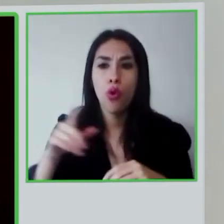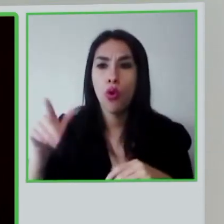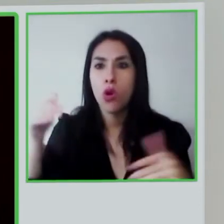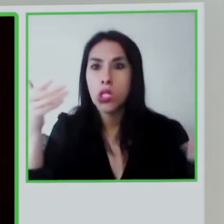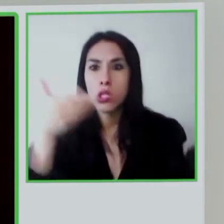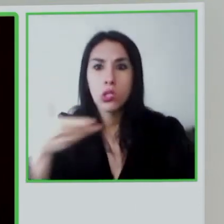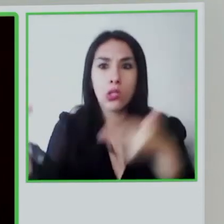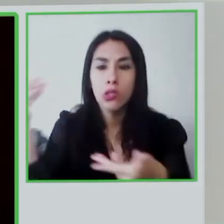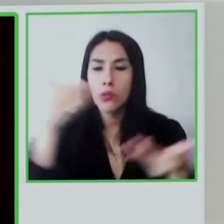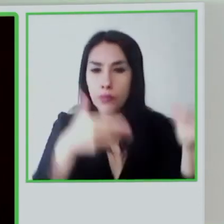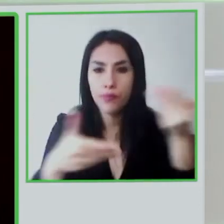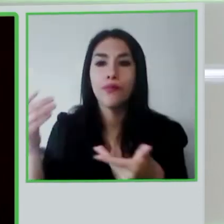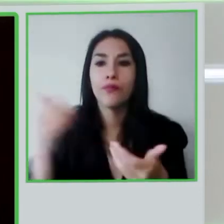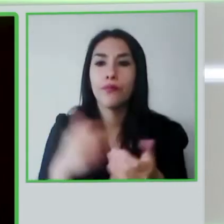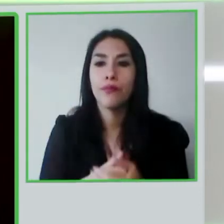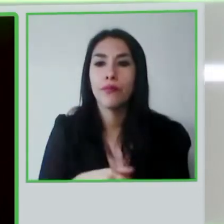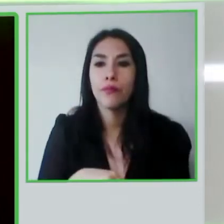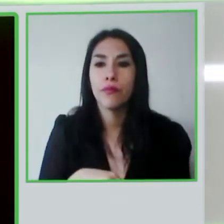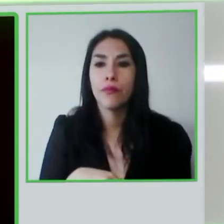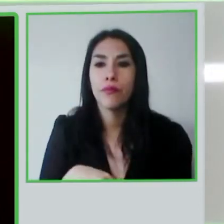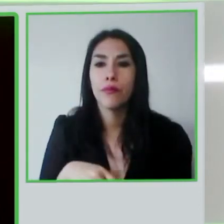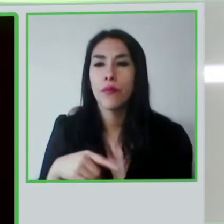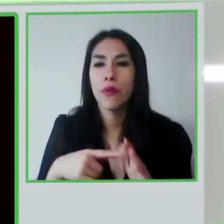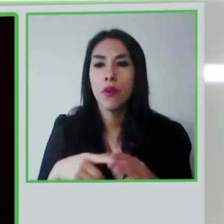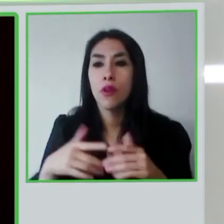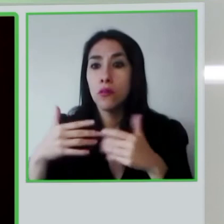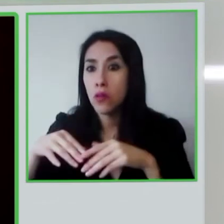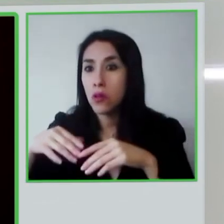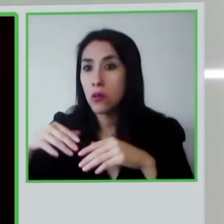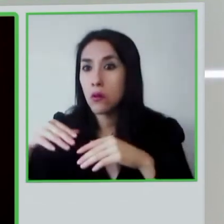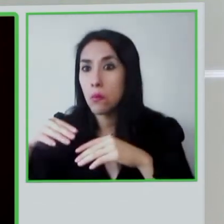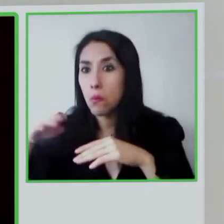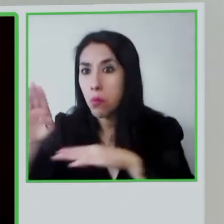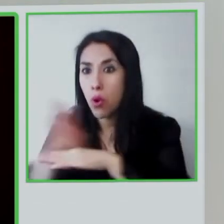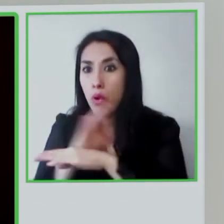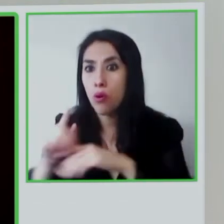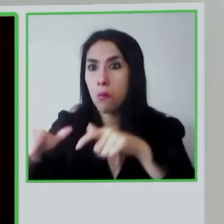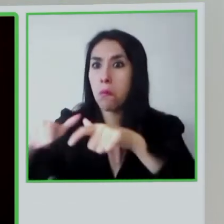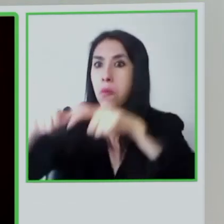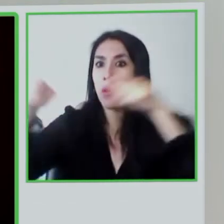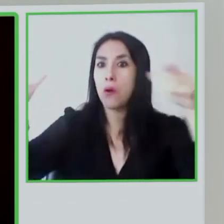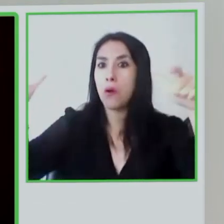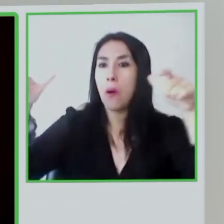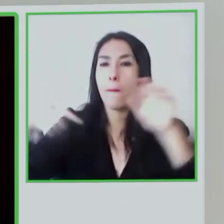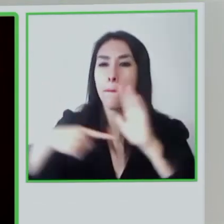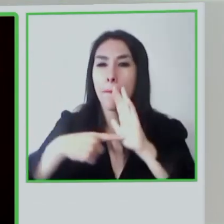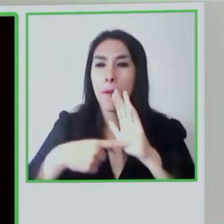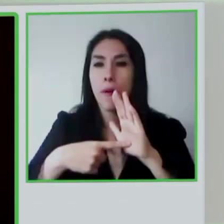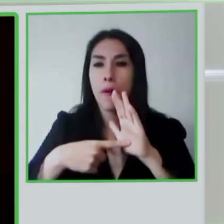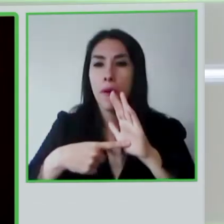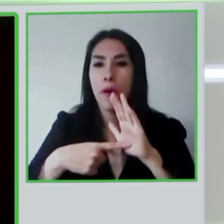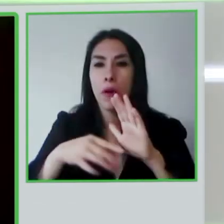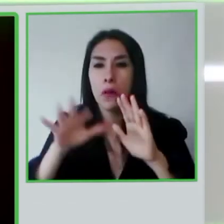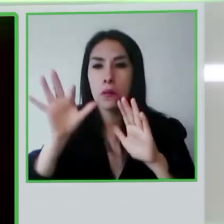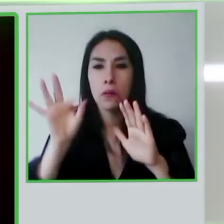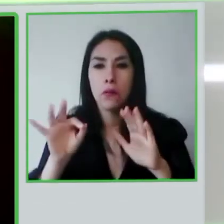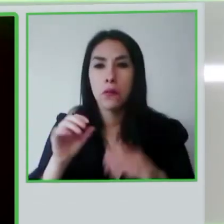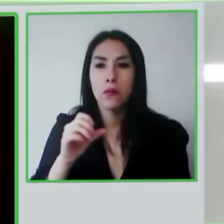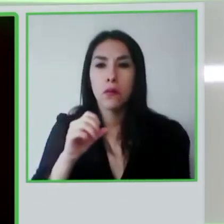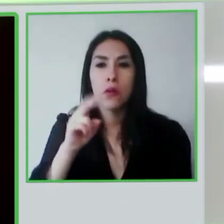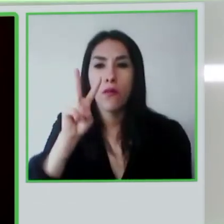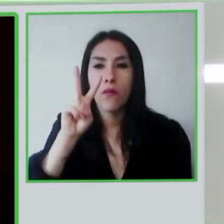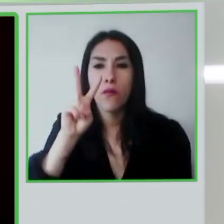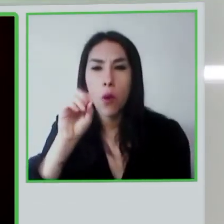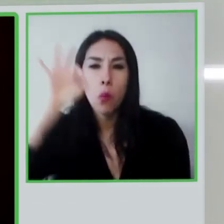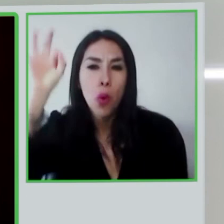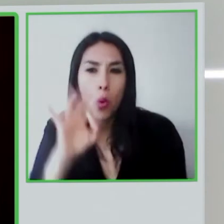that any great organization in the UK or any place will have 10 to 11% of their workforce existing with some sort of